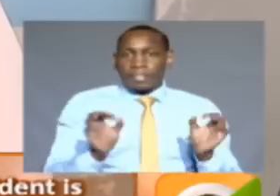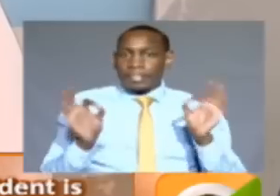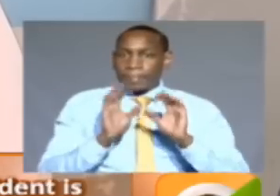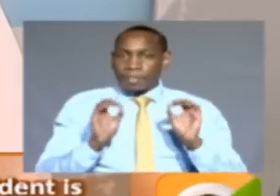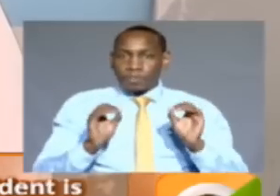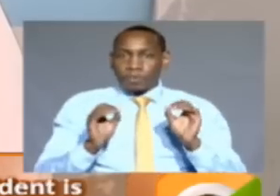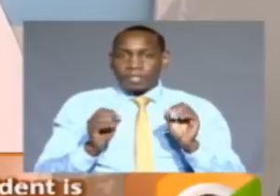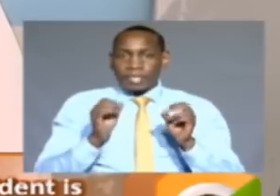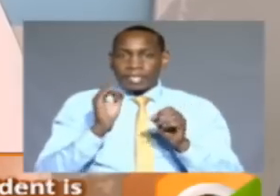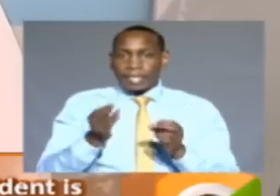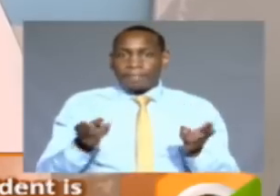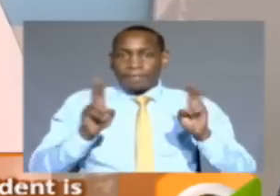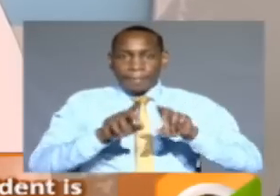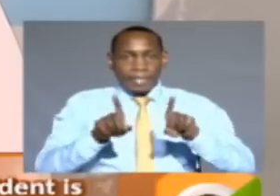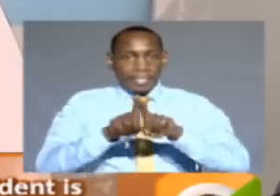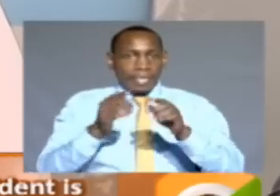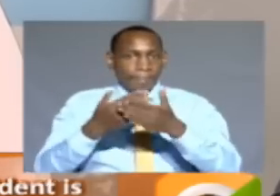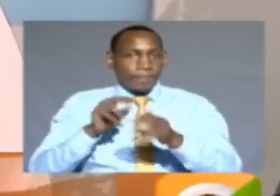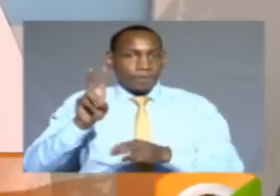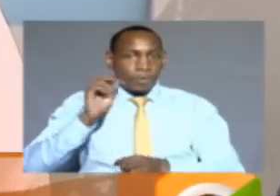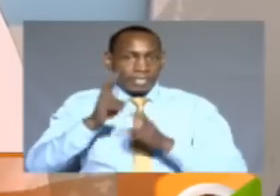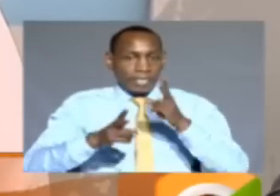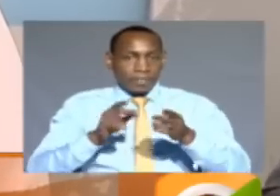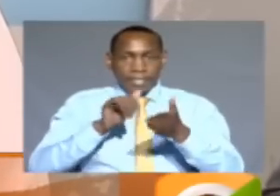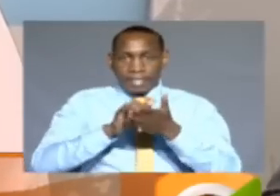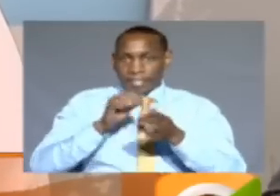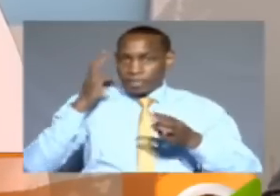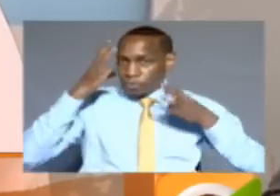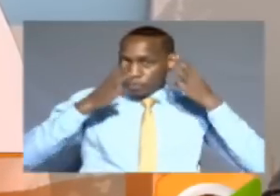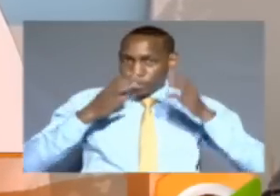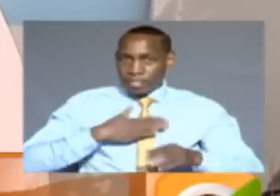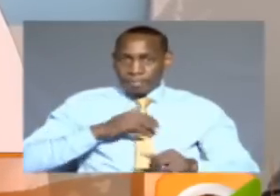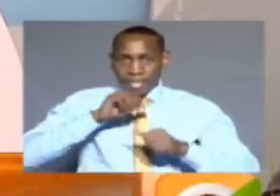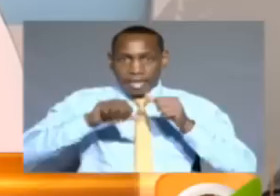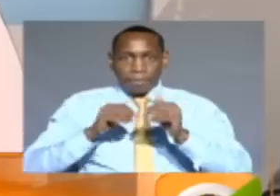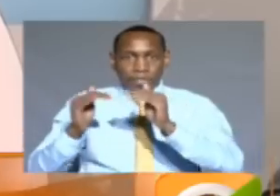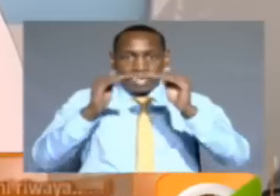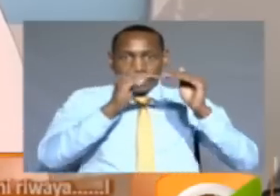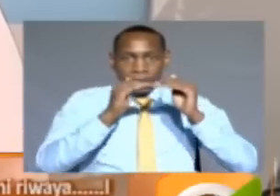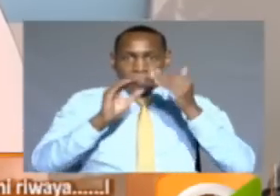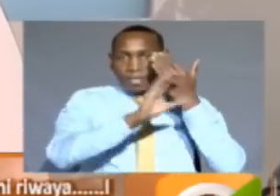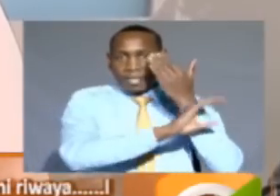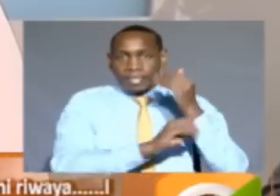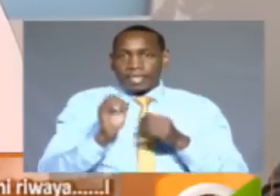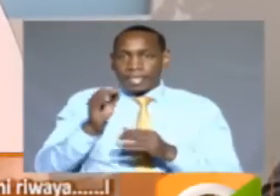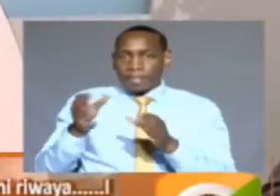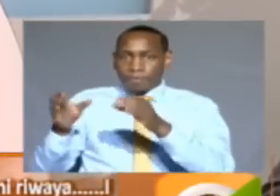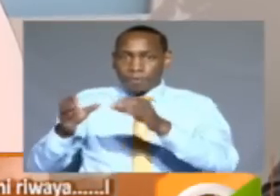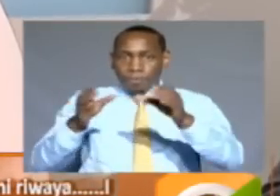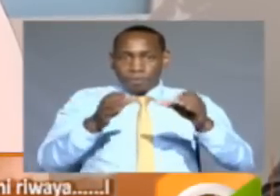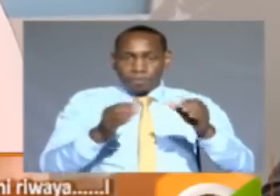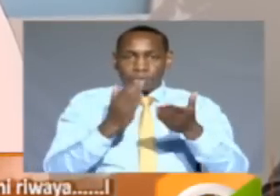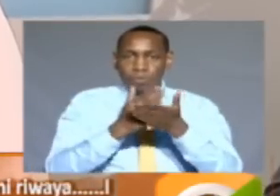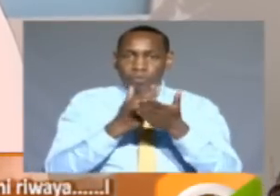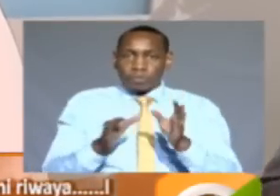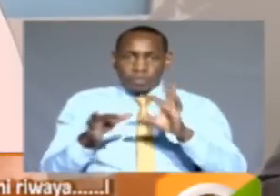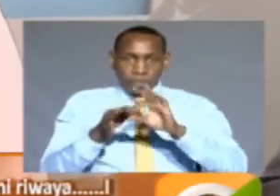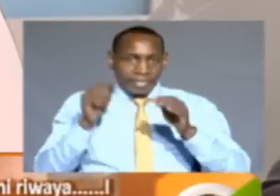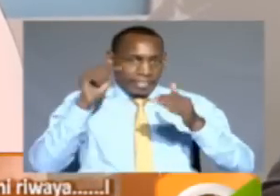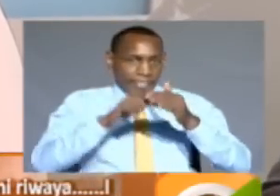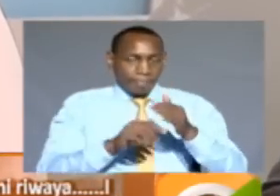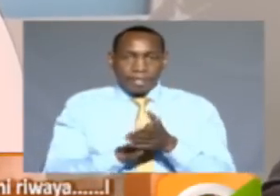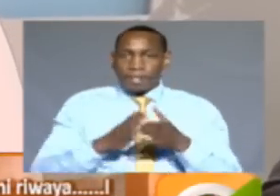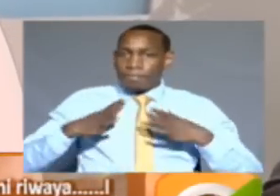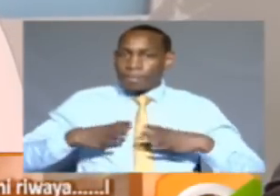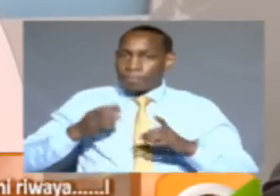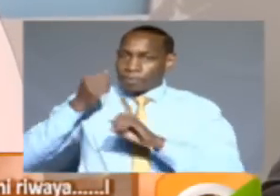before 2022. And that worries me about democracy in this country, because if parties had roots, people would fight more for them to make sure that they